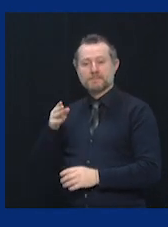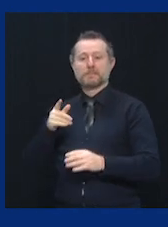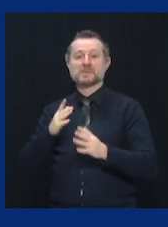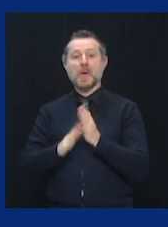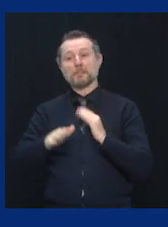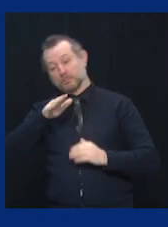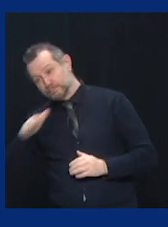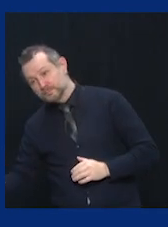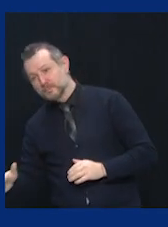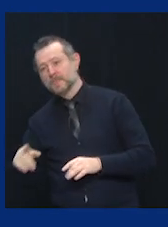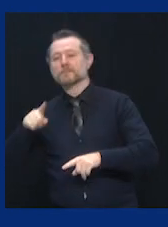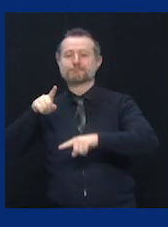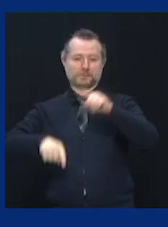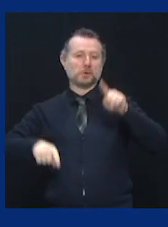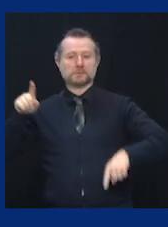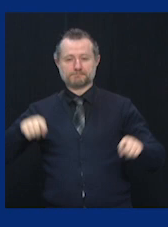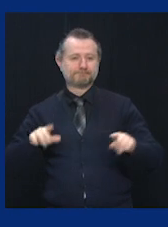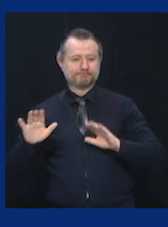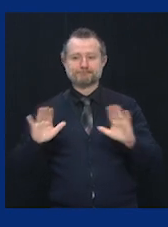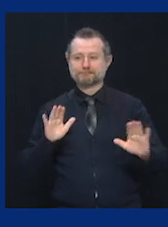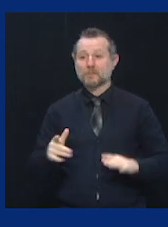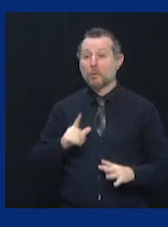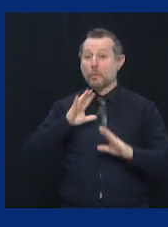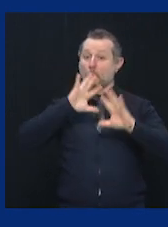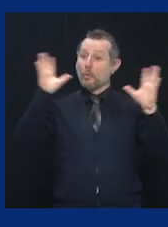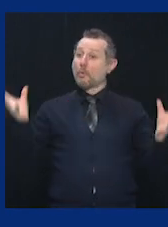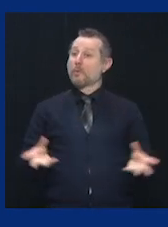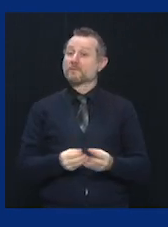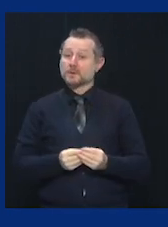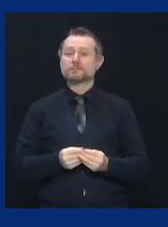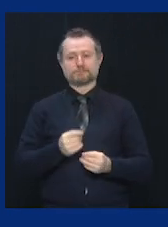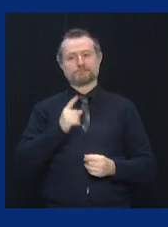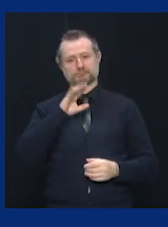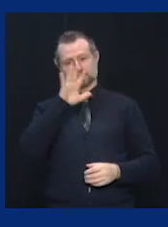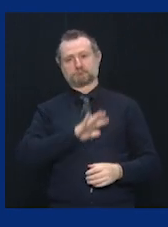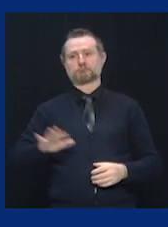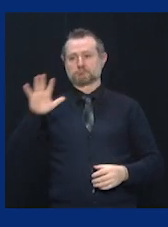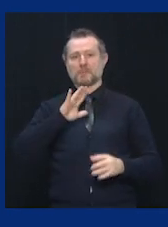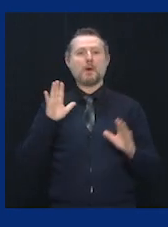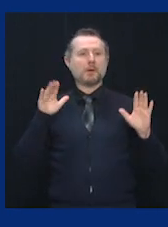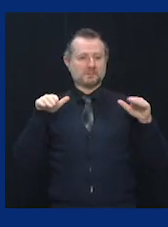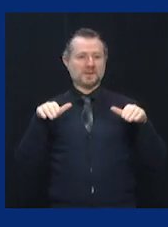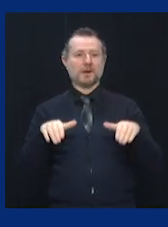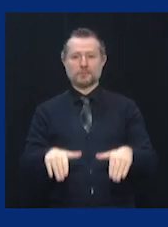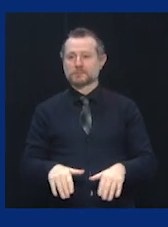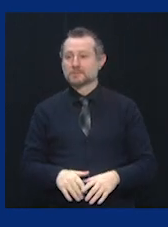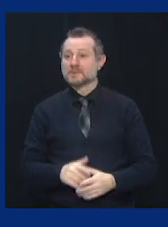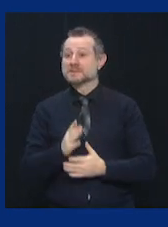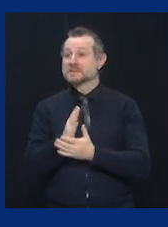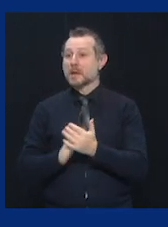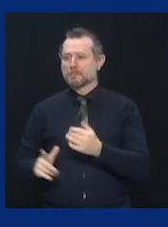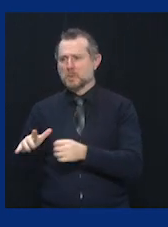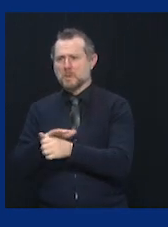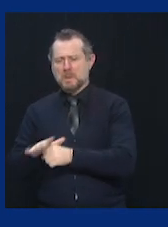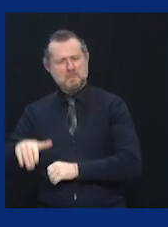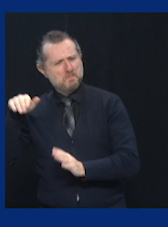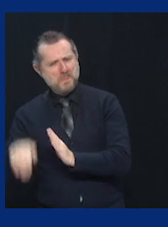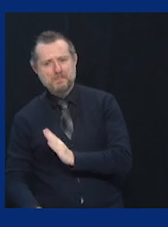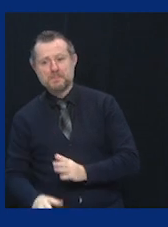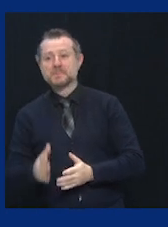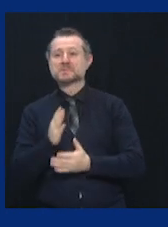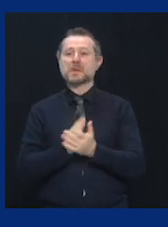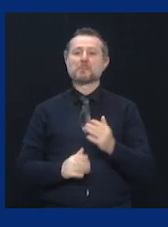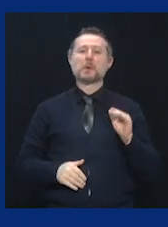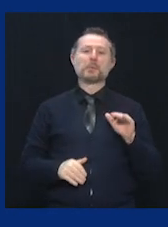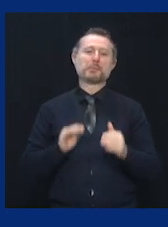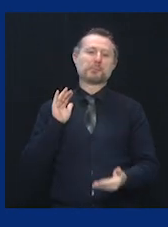but overall, every region you see on the decline, some areas faster than others. One of the